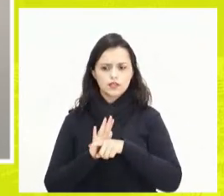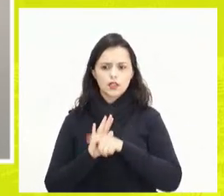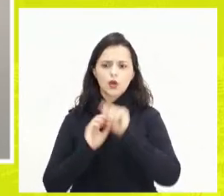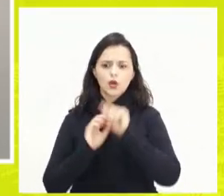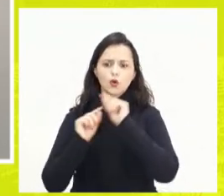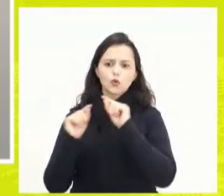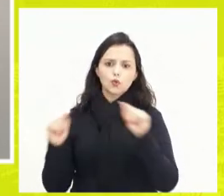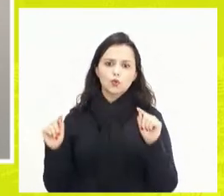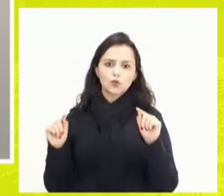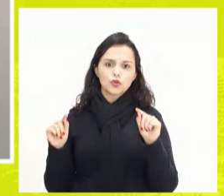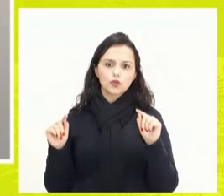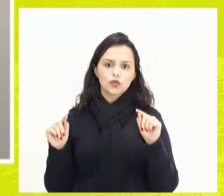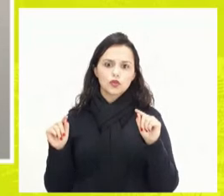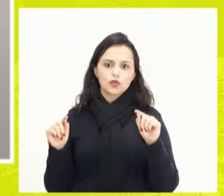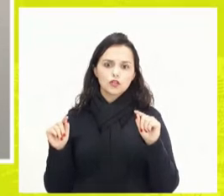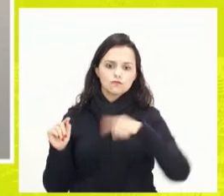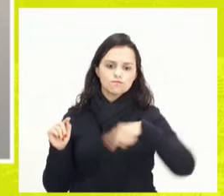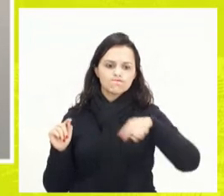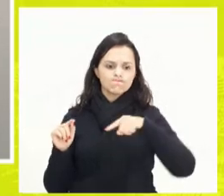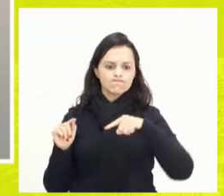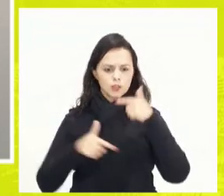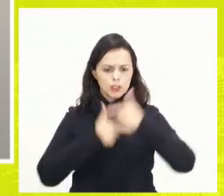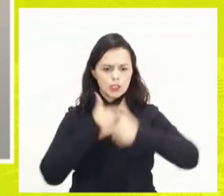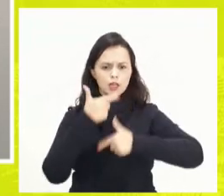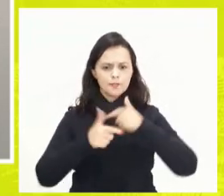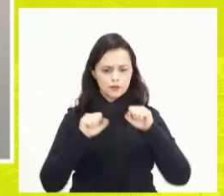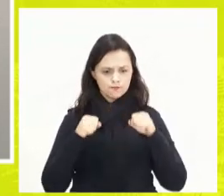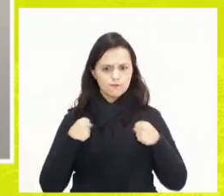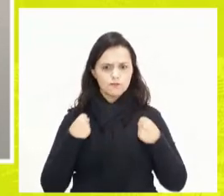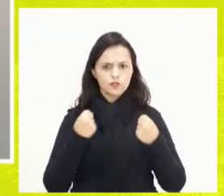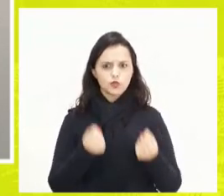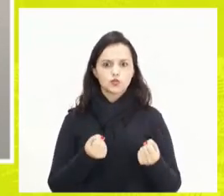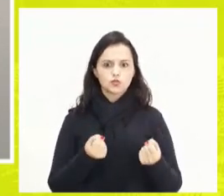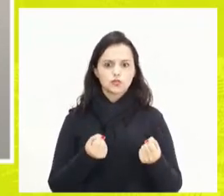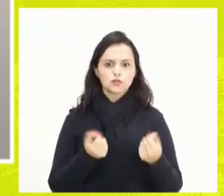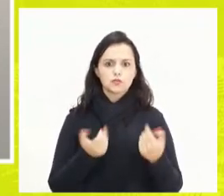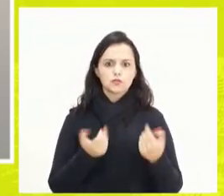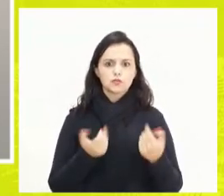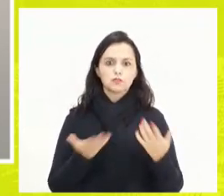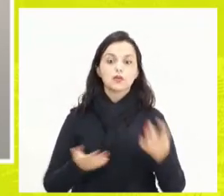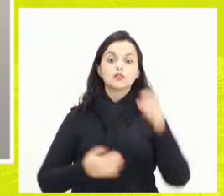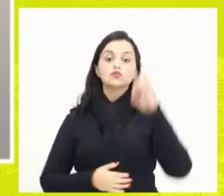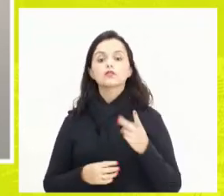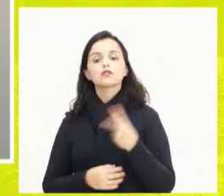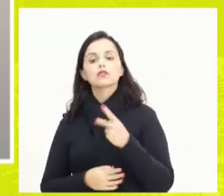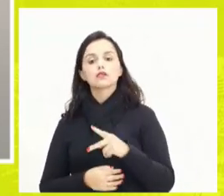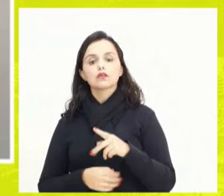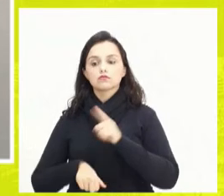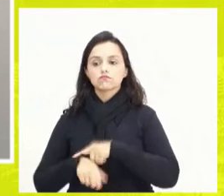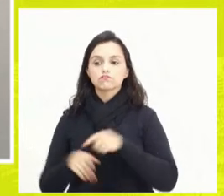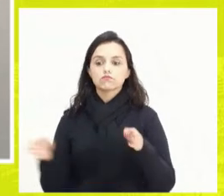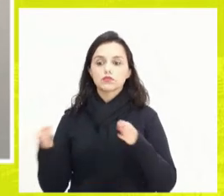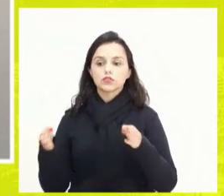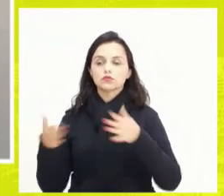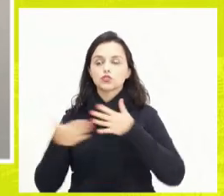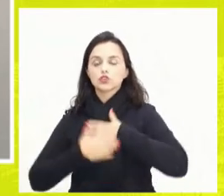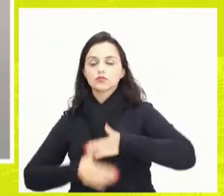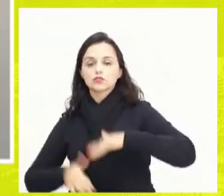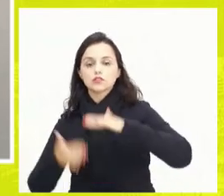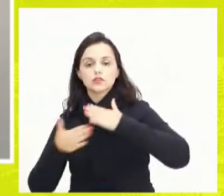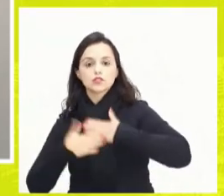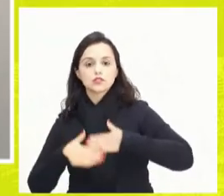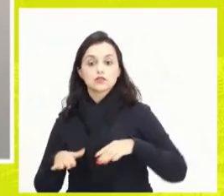what it means journalist commitment and what is the right of the reporter to have the right to